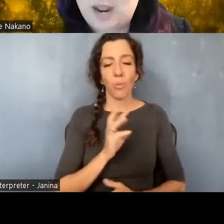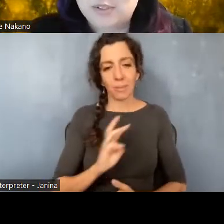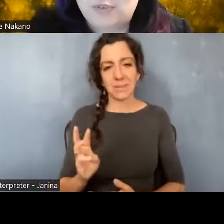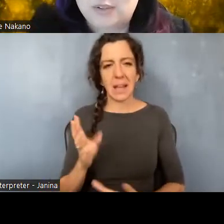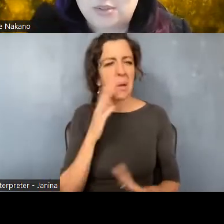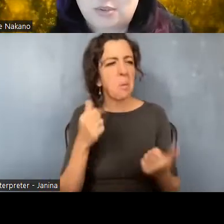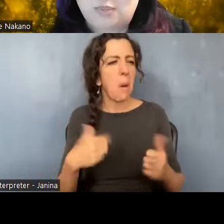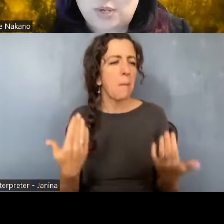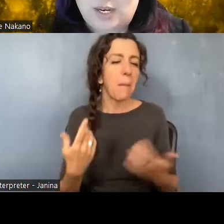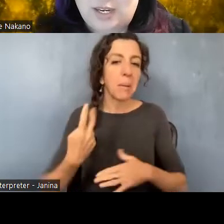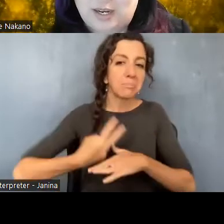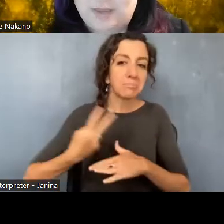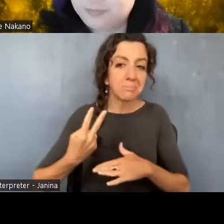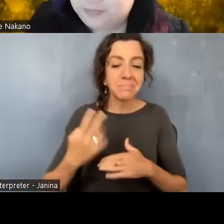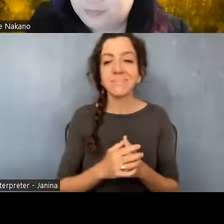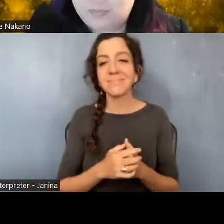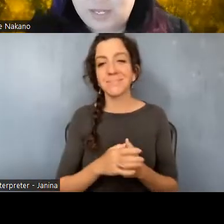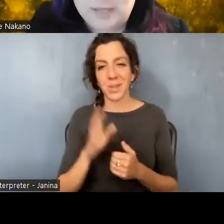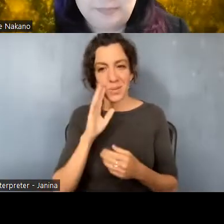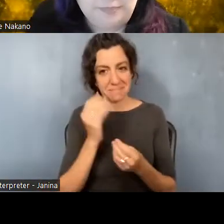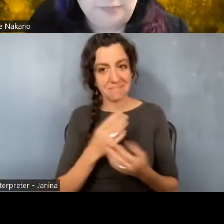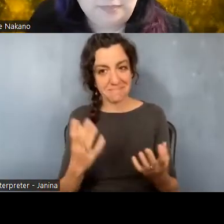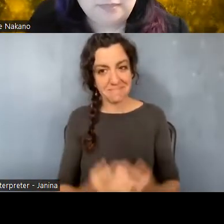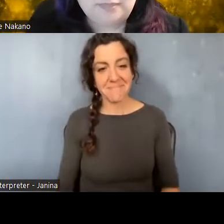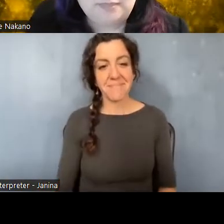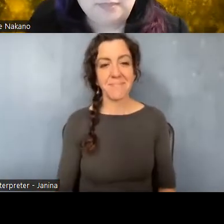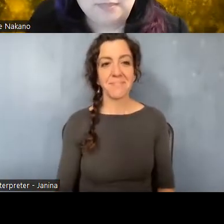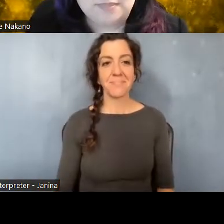48 hours. If not sooner, we'll try to get it up. Next slide.